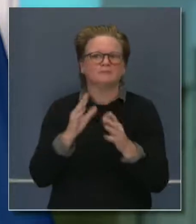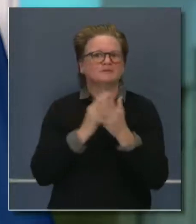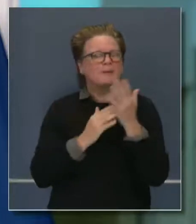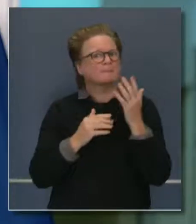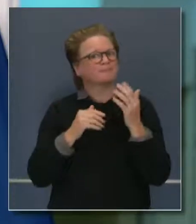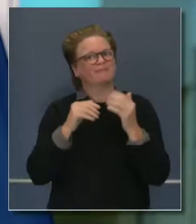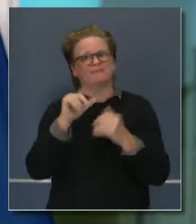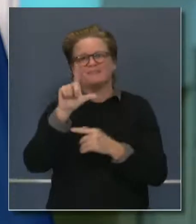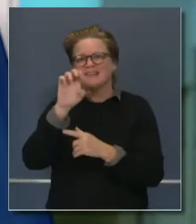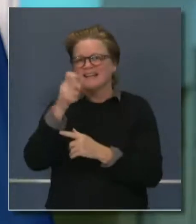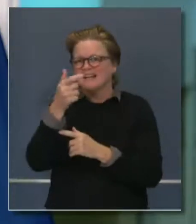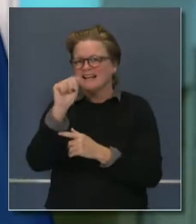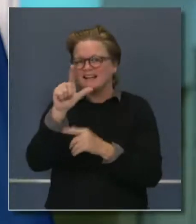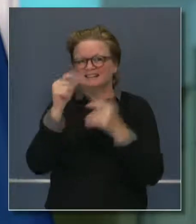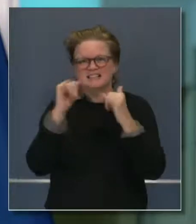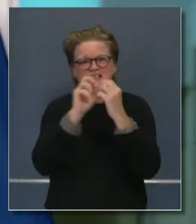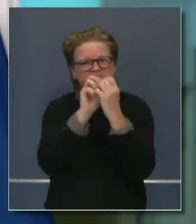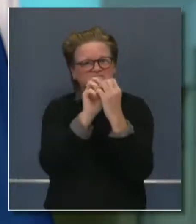of California's